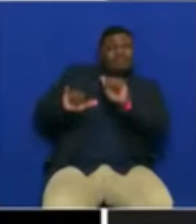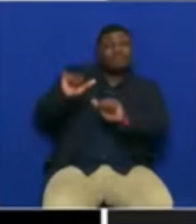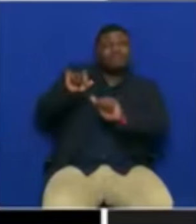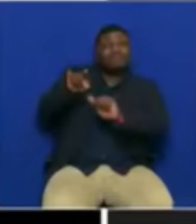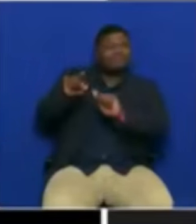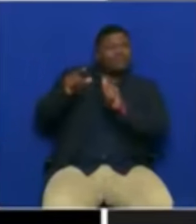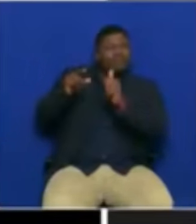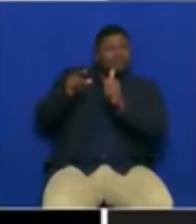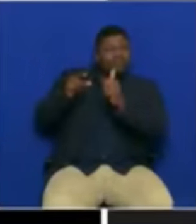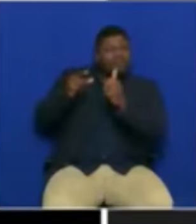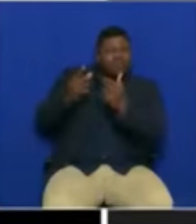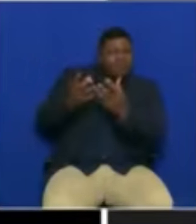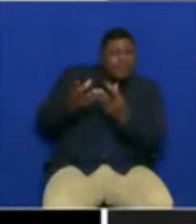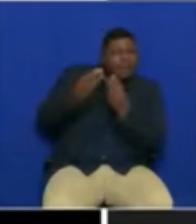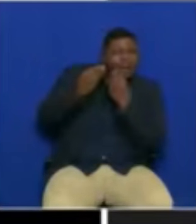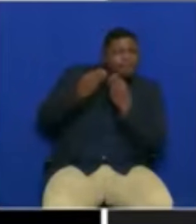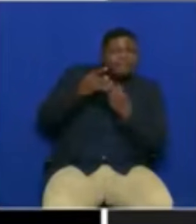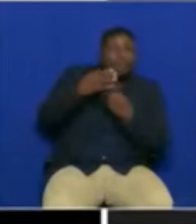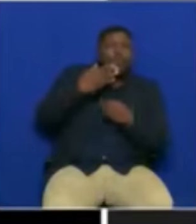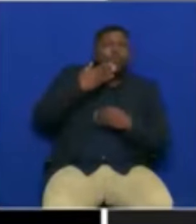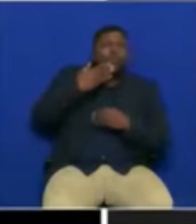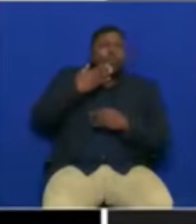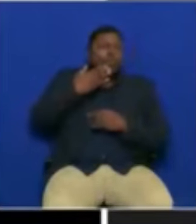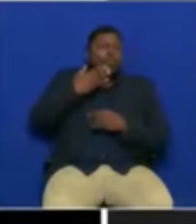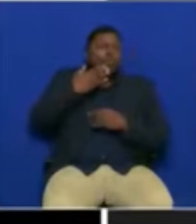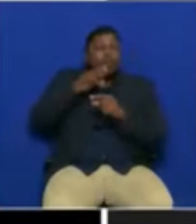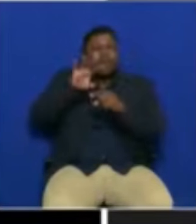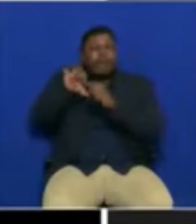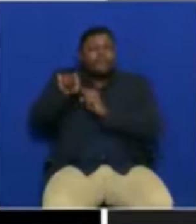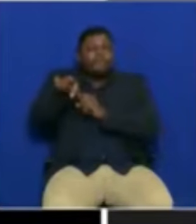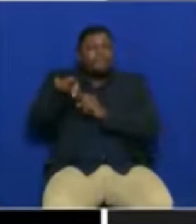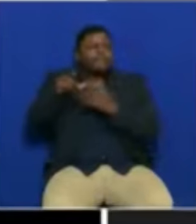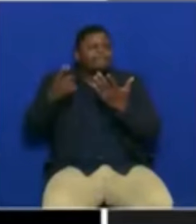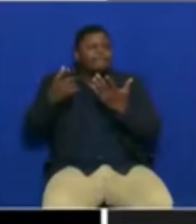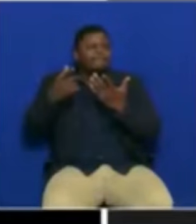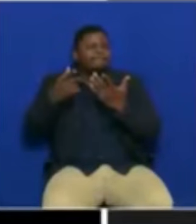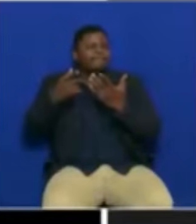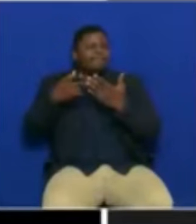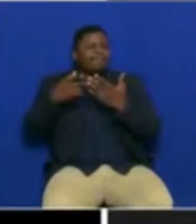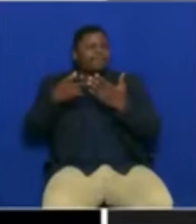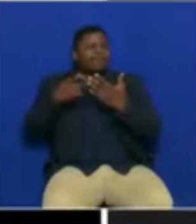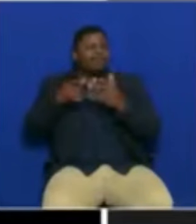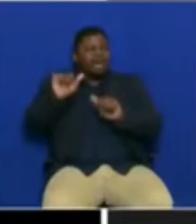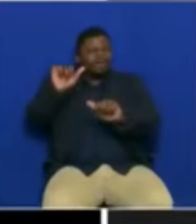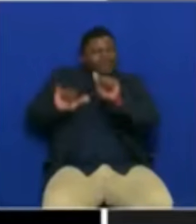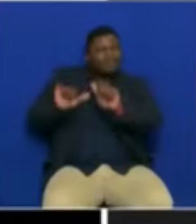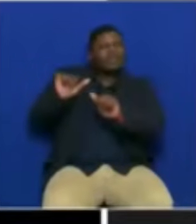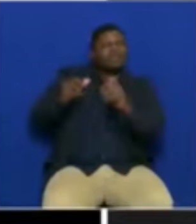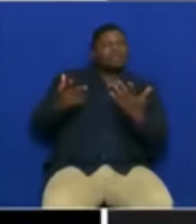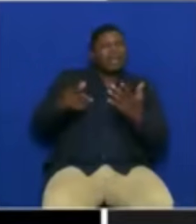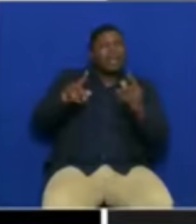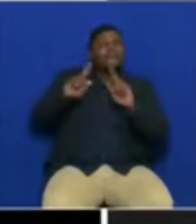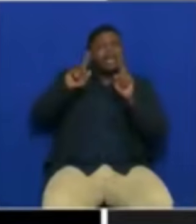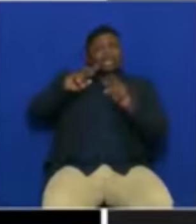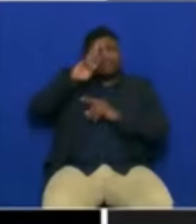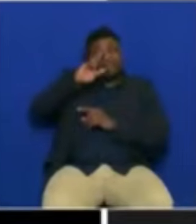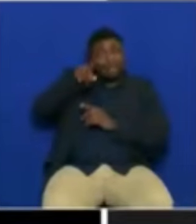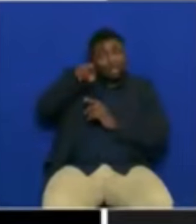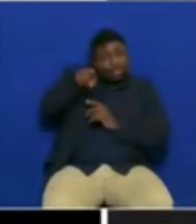When I look at this paragraph now in hindsight, yes, it is the vetting application. Okay.